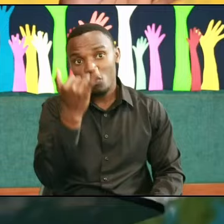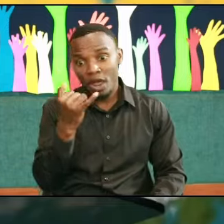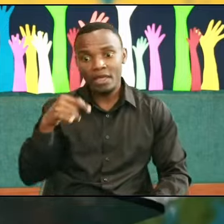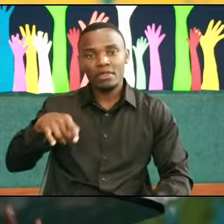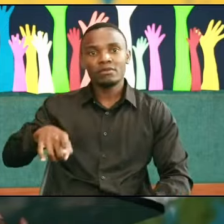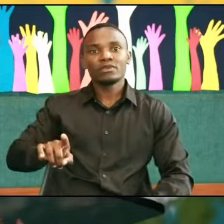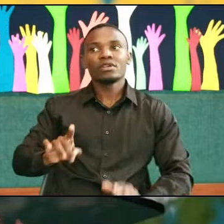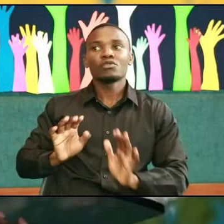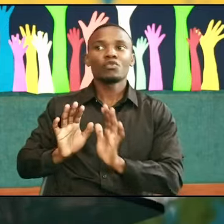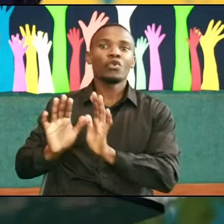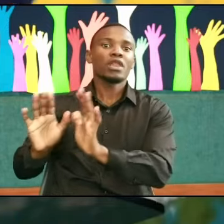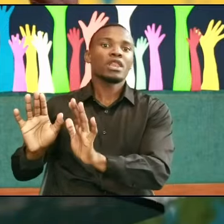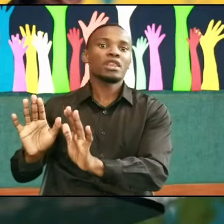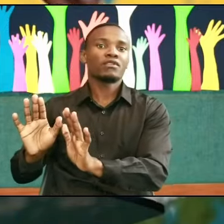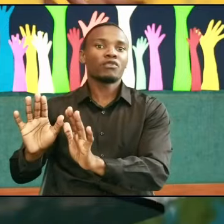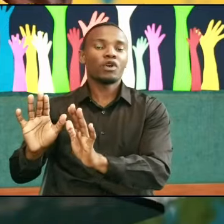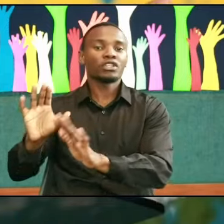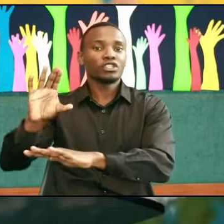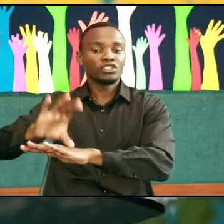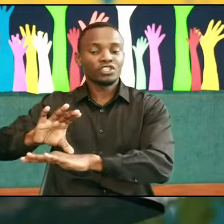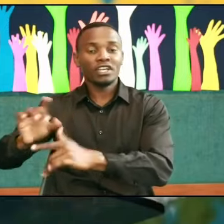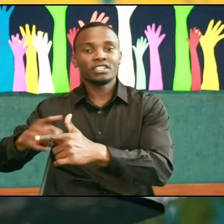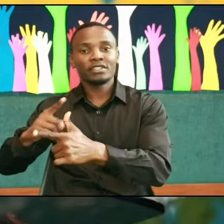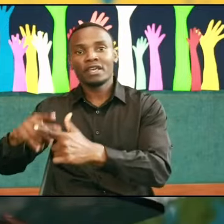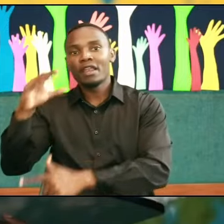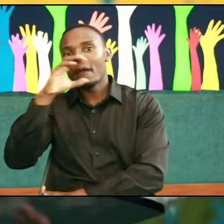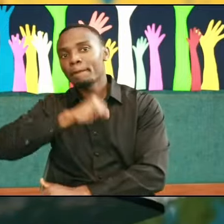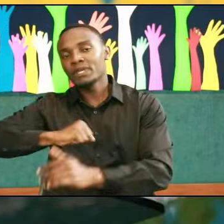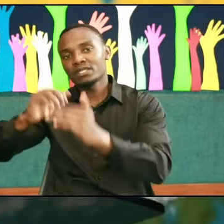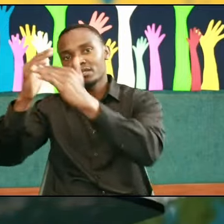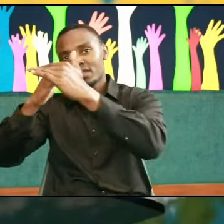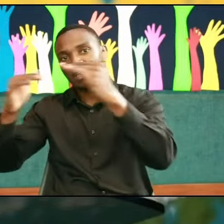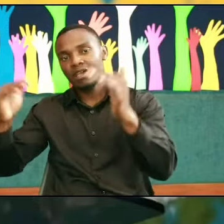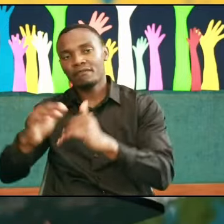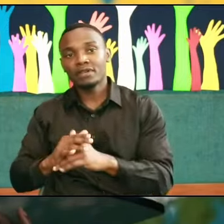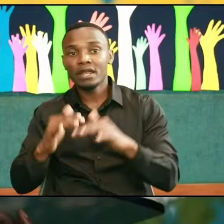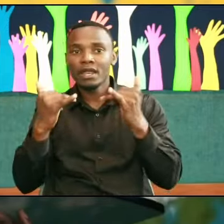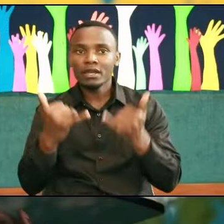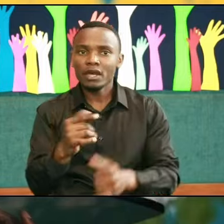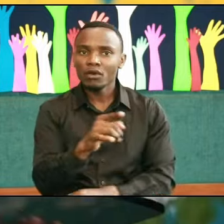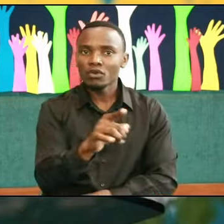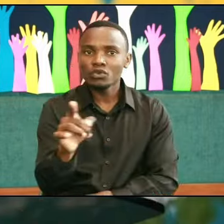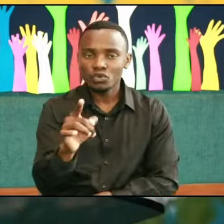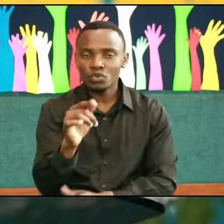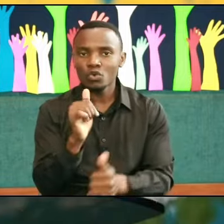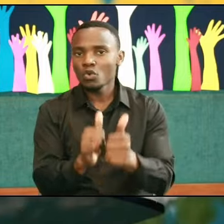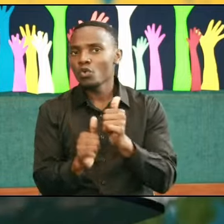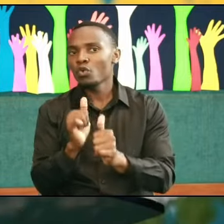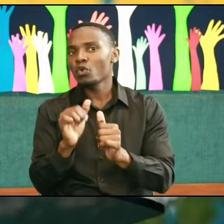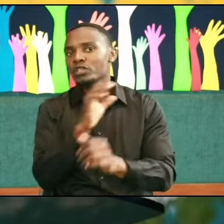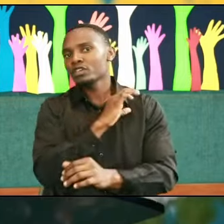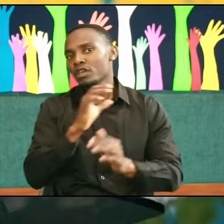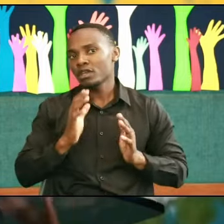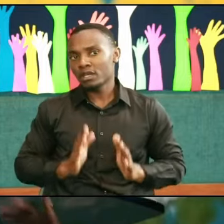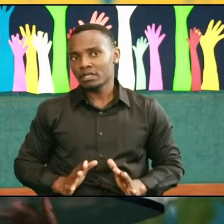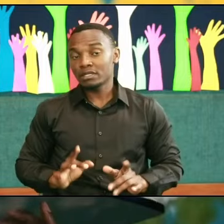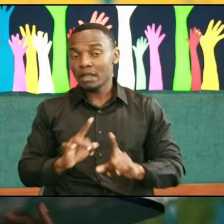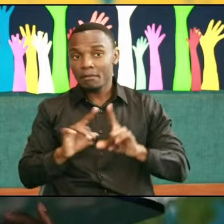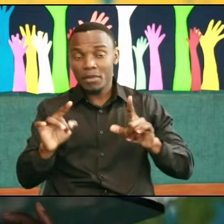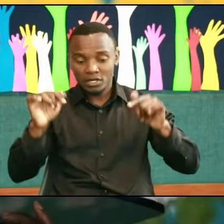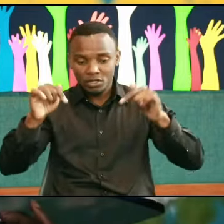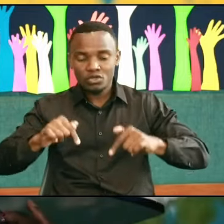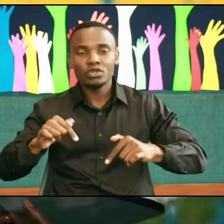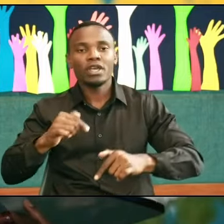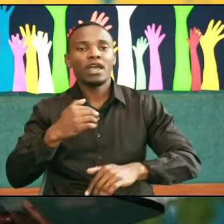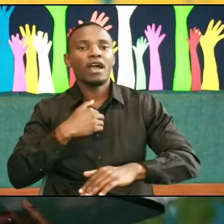and they'll miss heaven. So what kind of a Christian am I? What kind of a Christian are you? But thank God, I have good news for